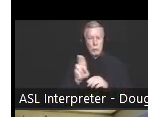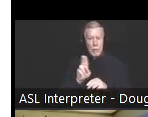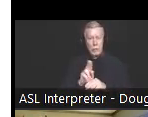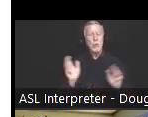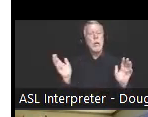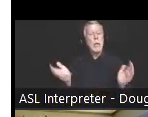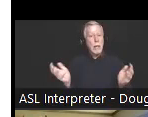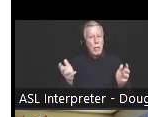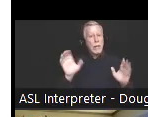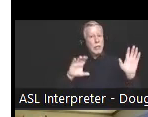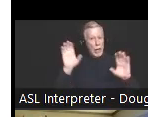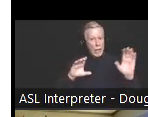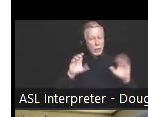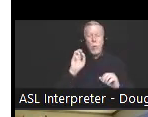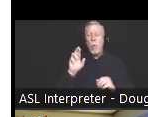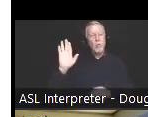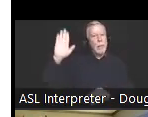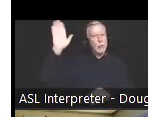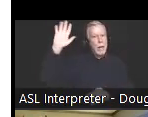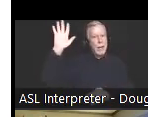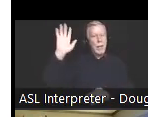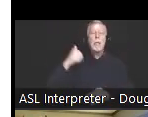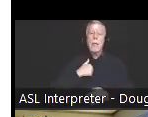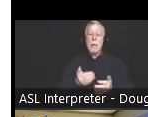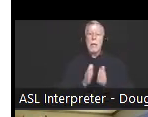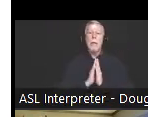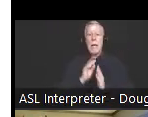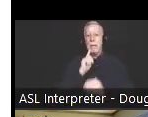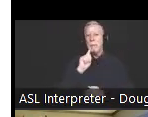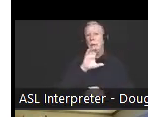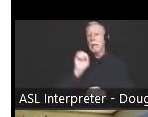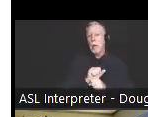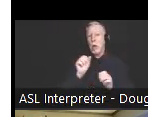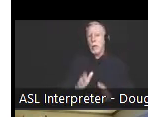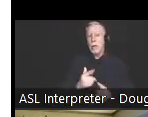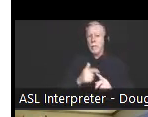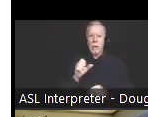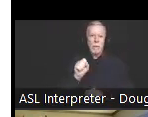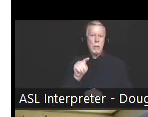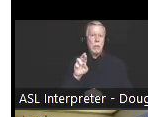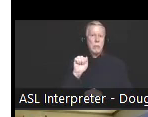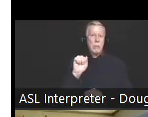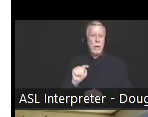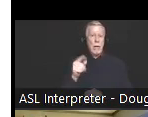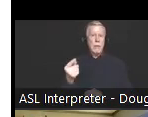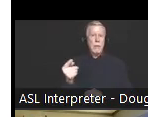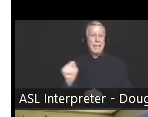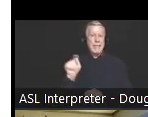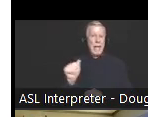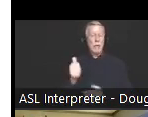you can raise your hand, and I'd ask my colleagues from Strat TA to help me monitor